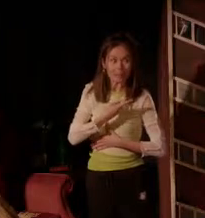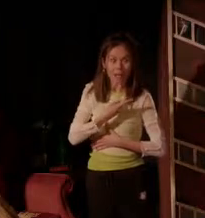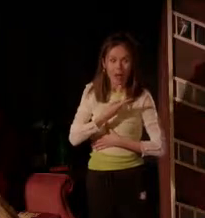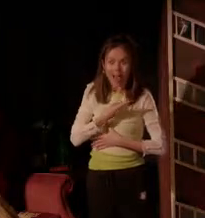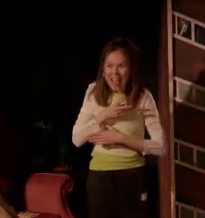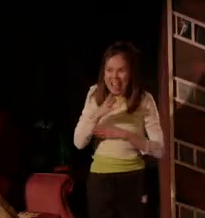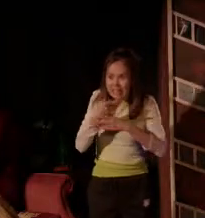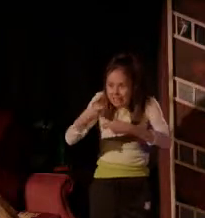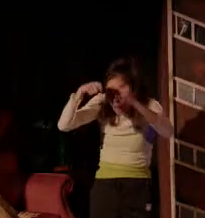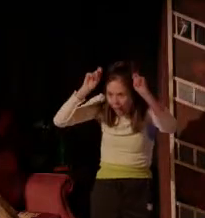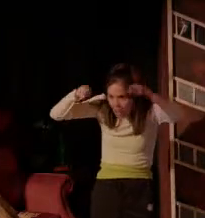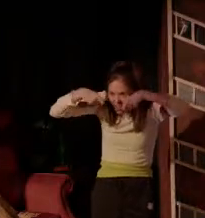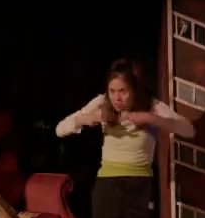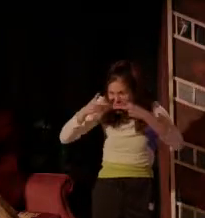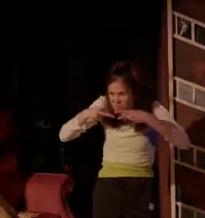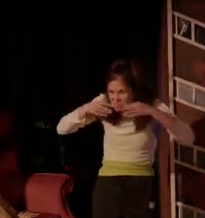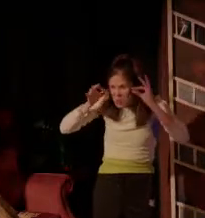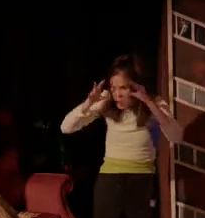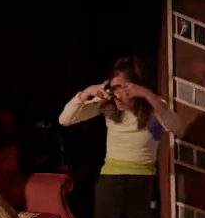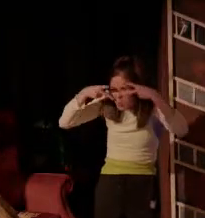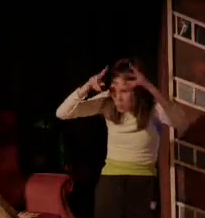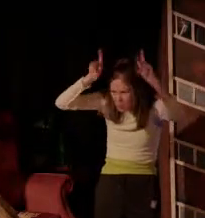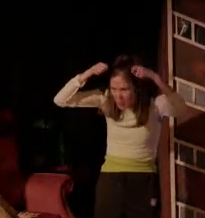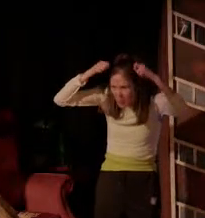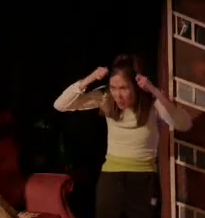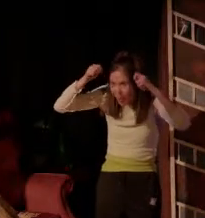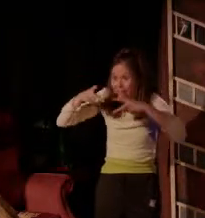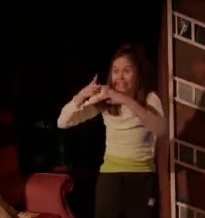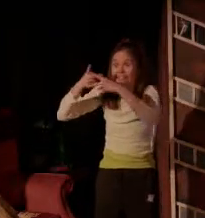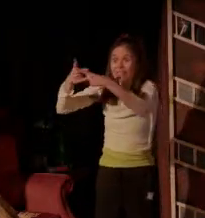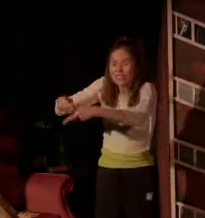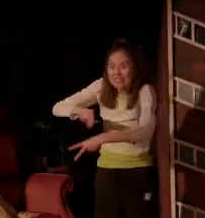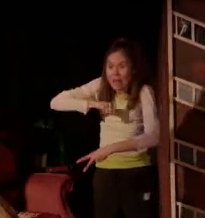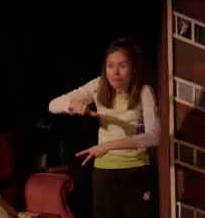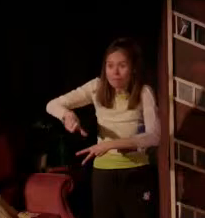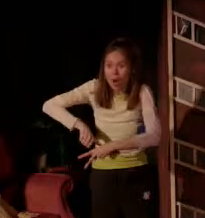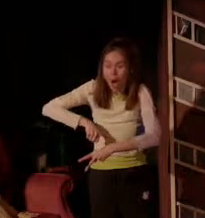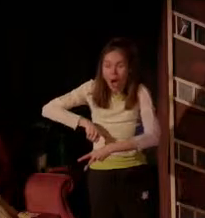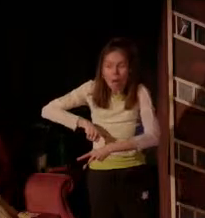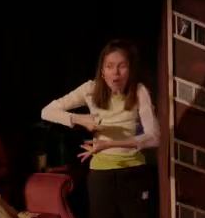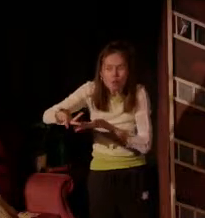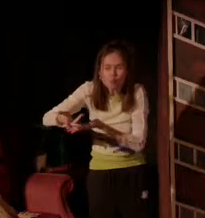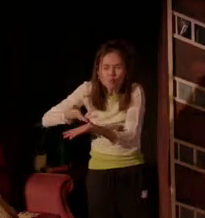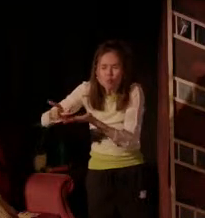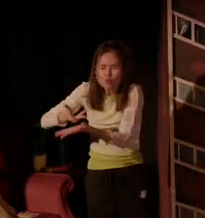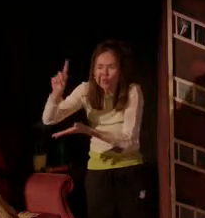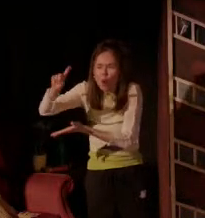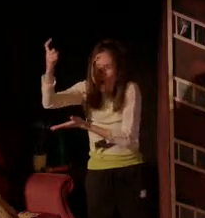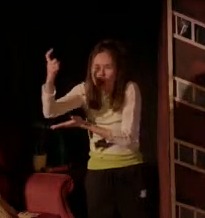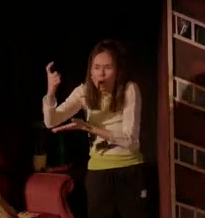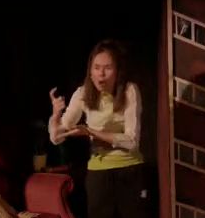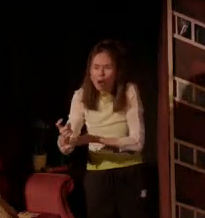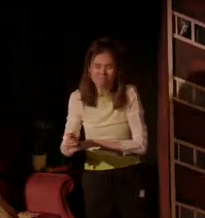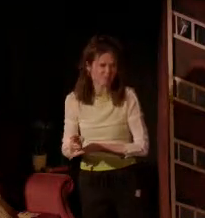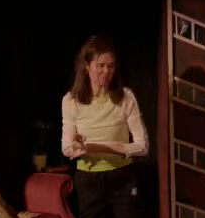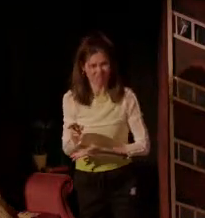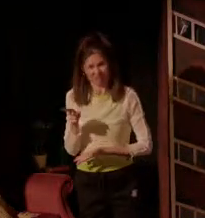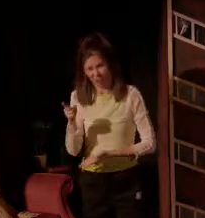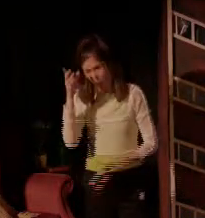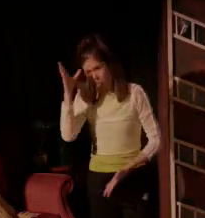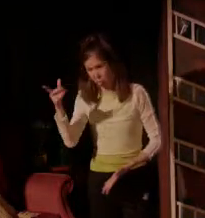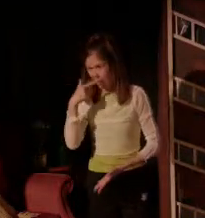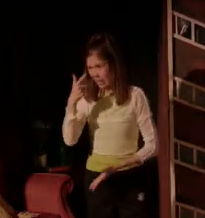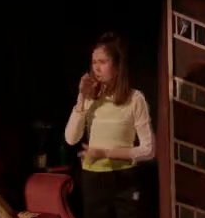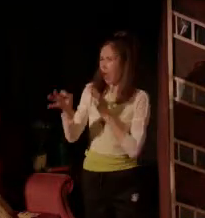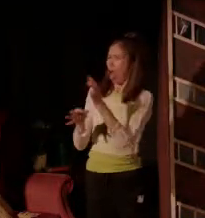disguise, we shall converse with the shepherd. It can't be too difficult to get from her simple mind the reason for my son's